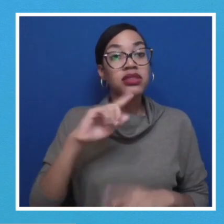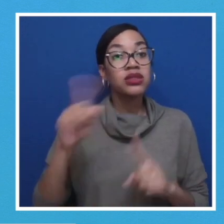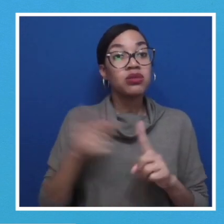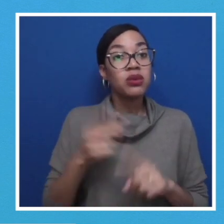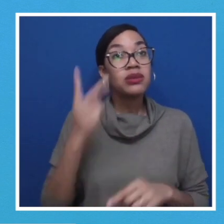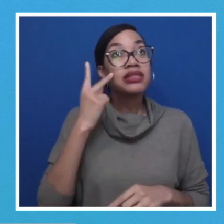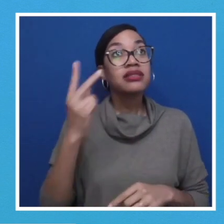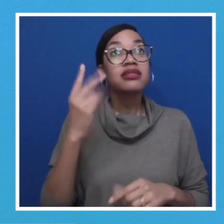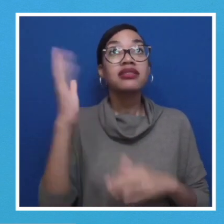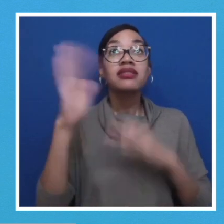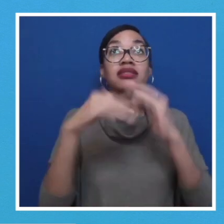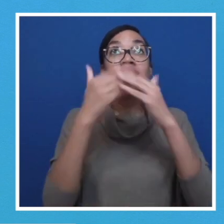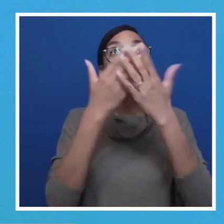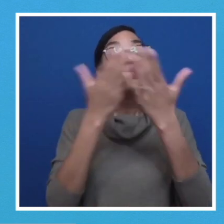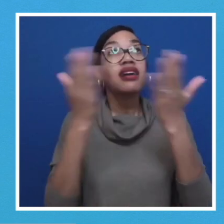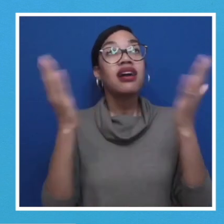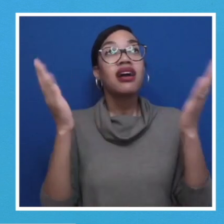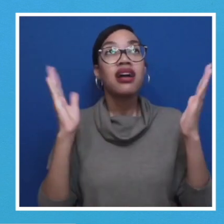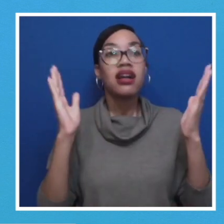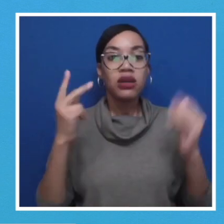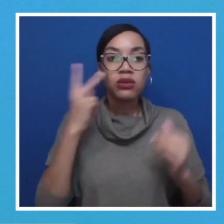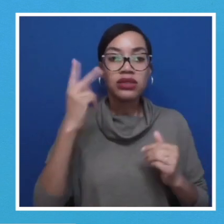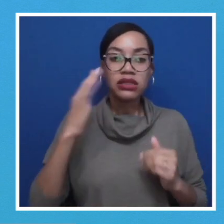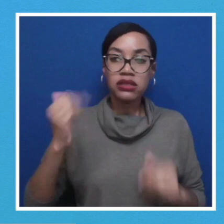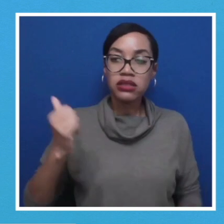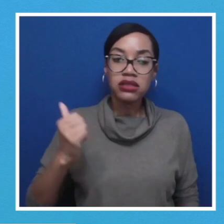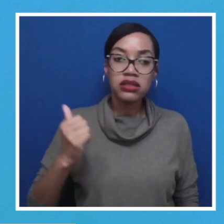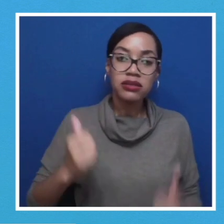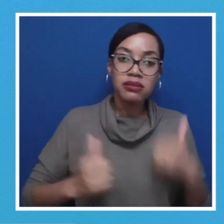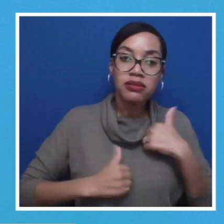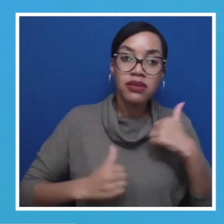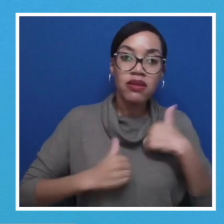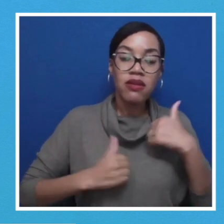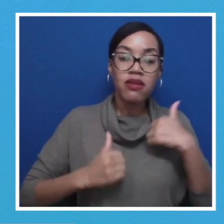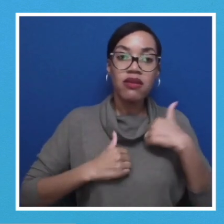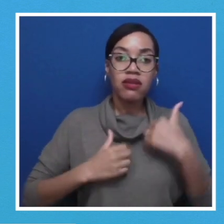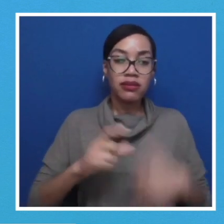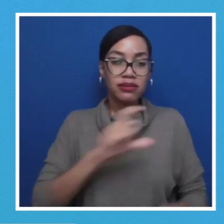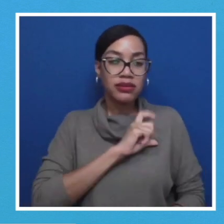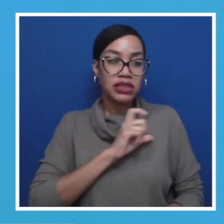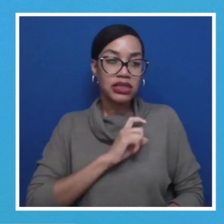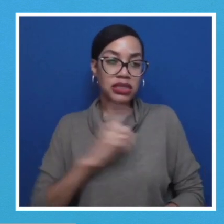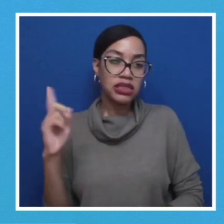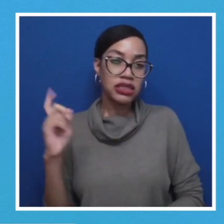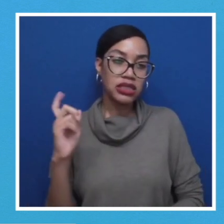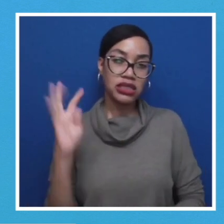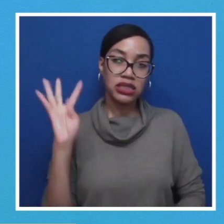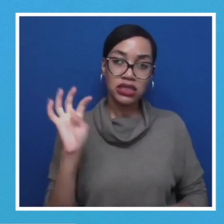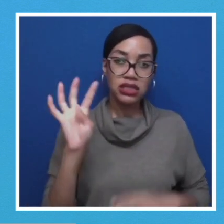and the armed personnel. That is what happens every winter.